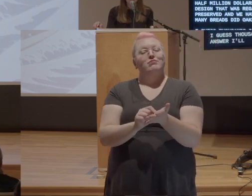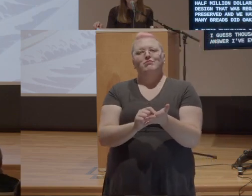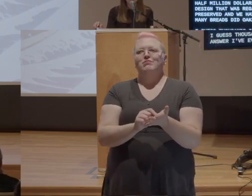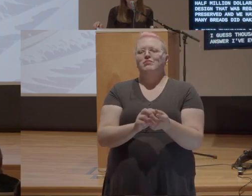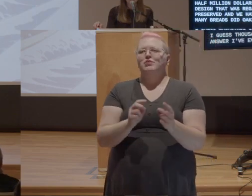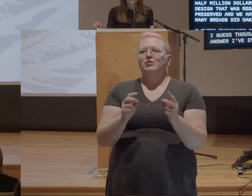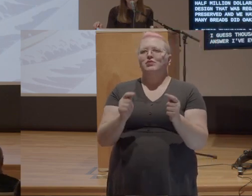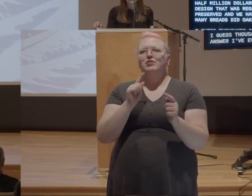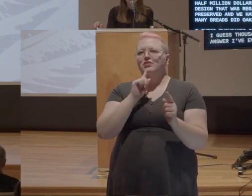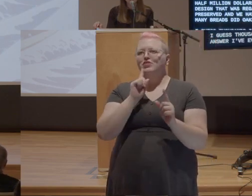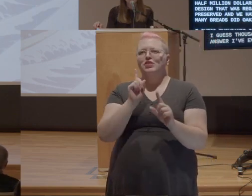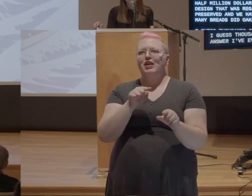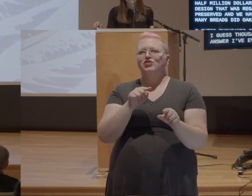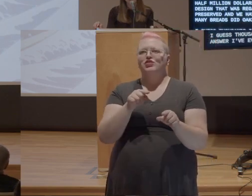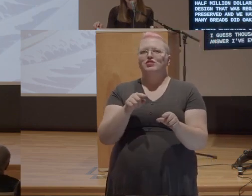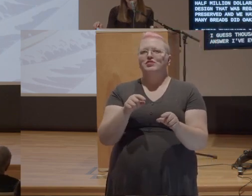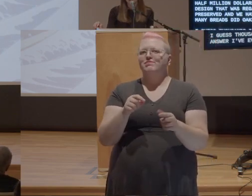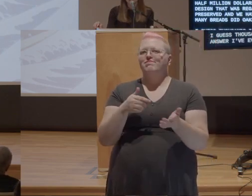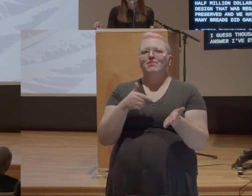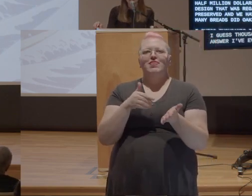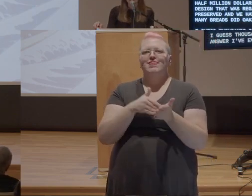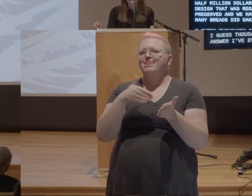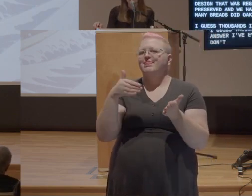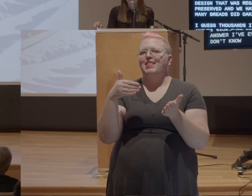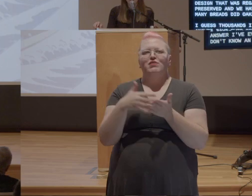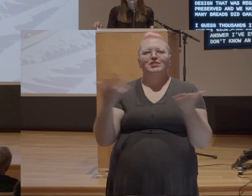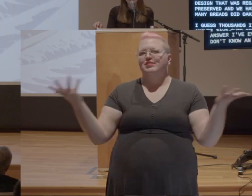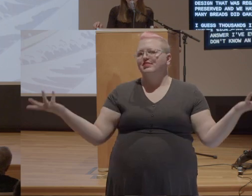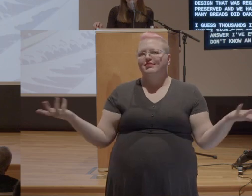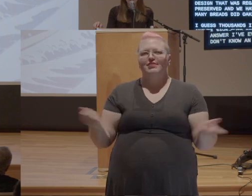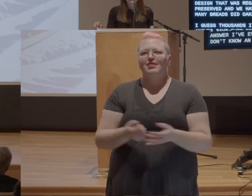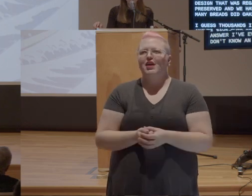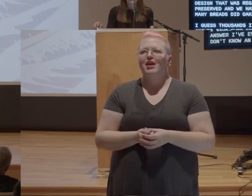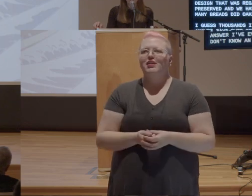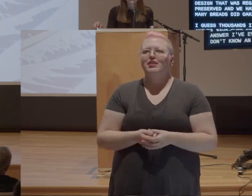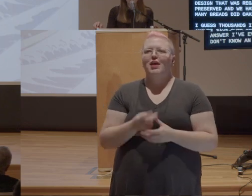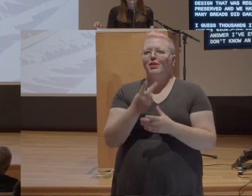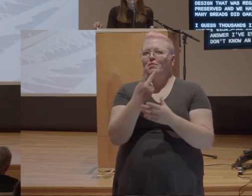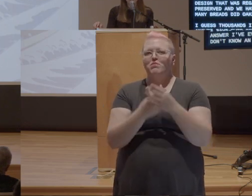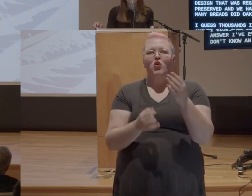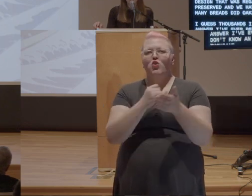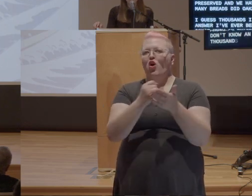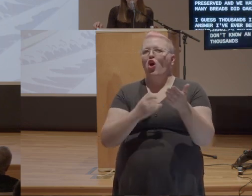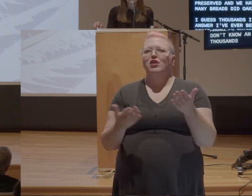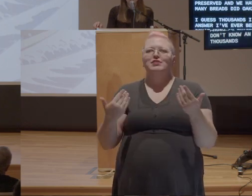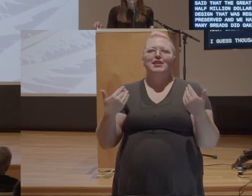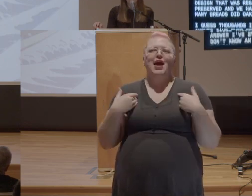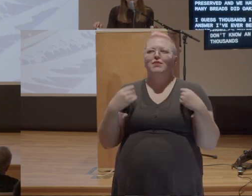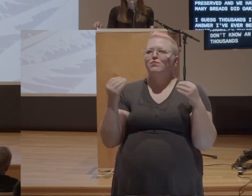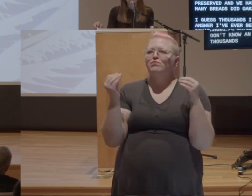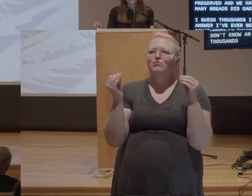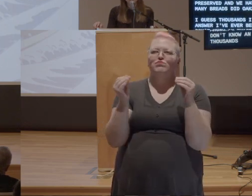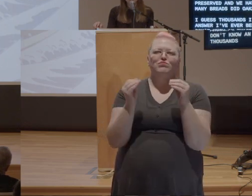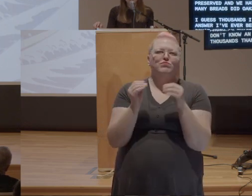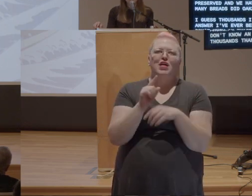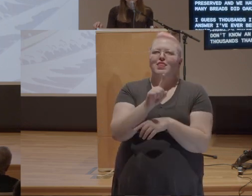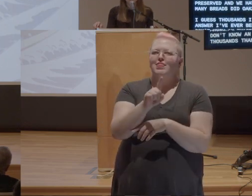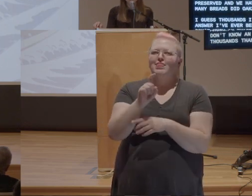very, very prolific, but I don't know an exact number, but certainly in the thousands. Thank